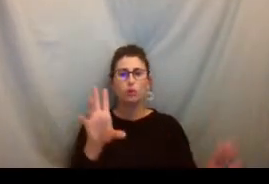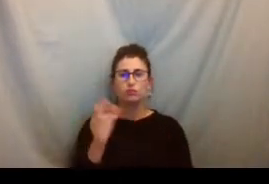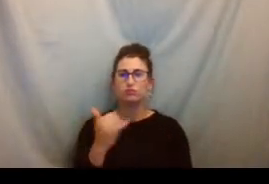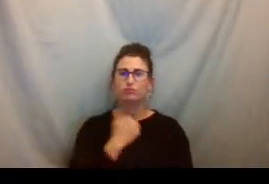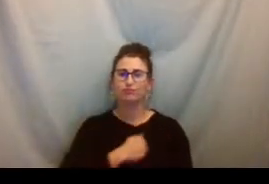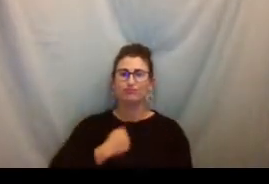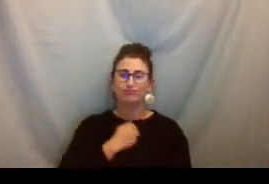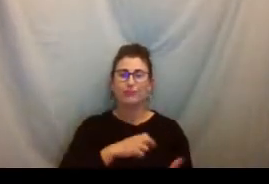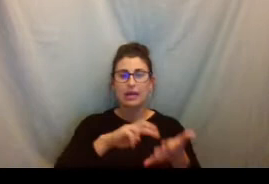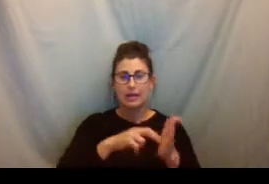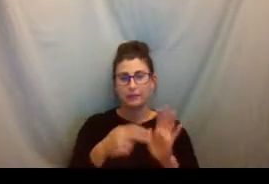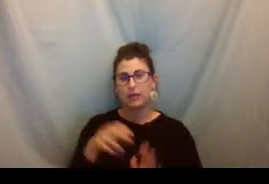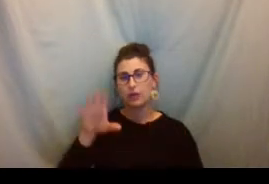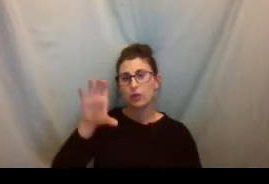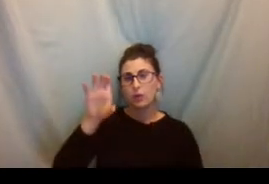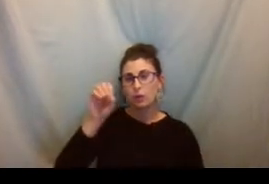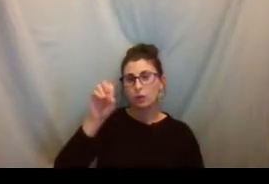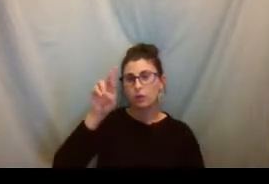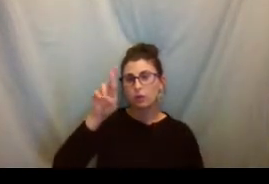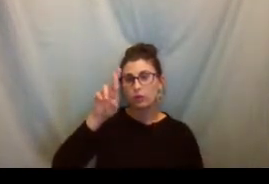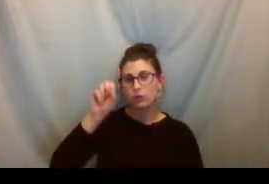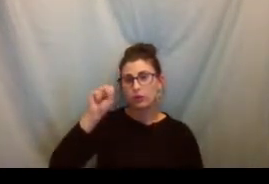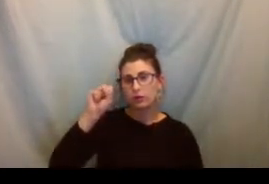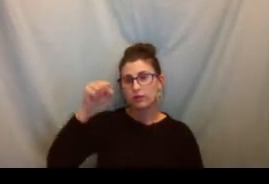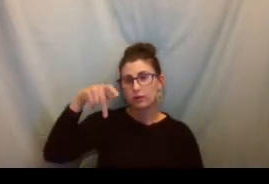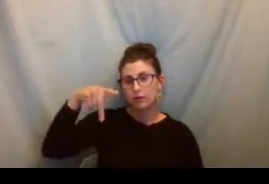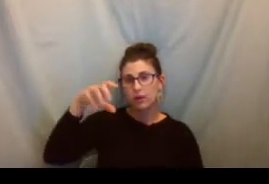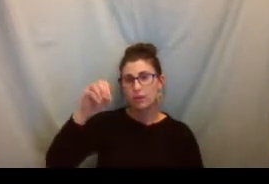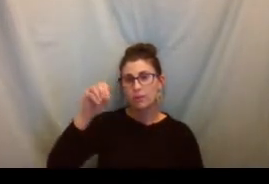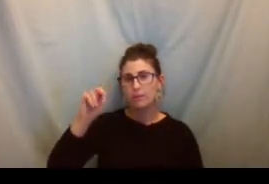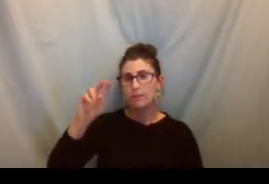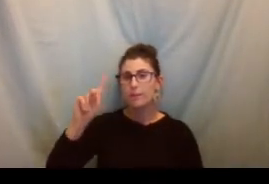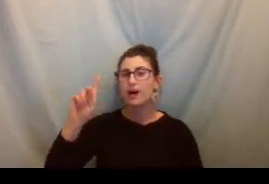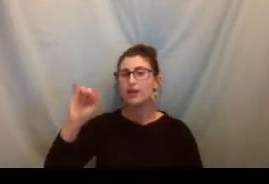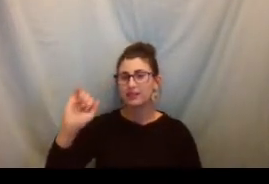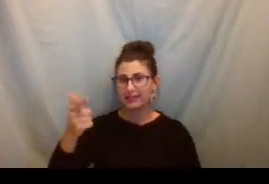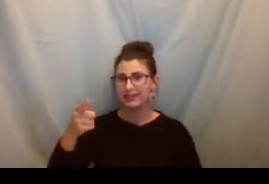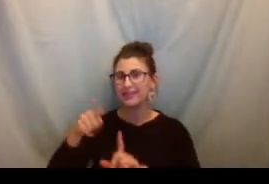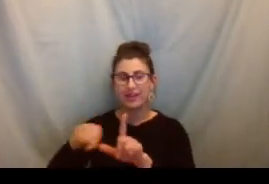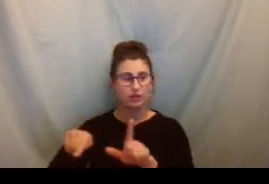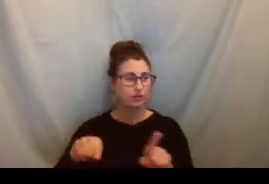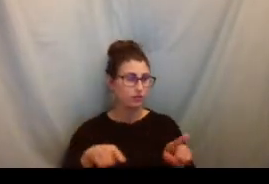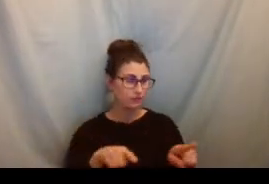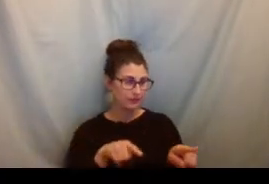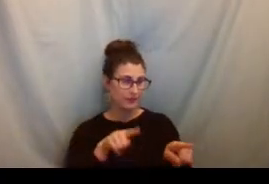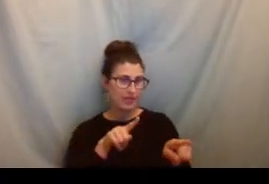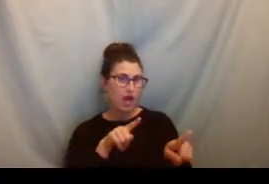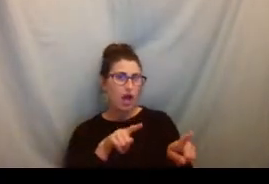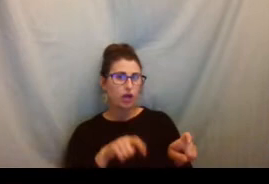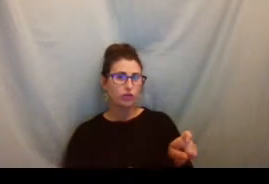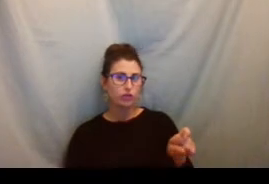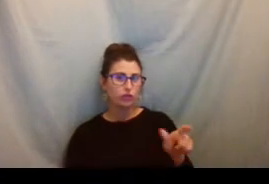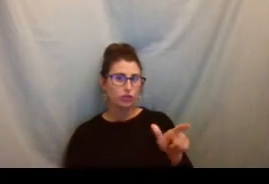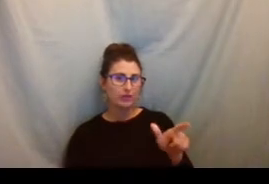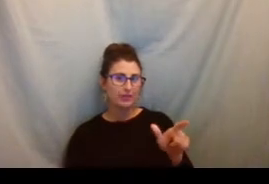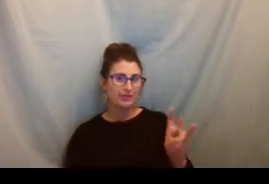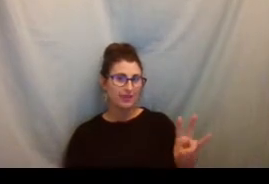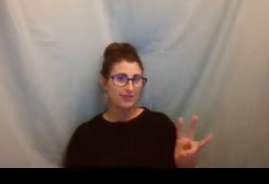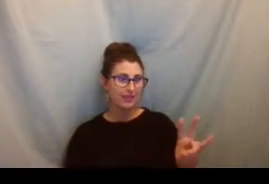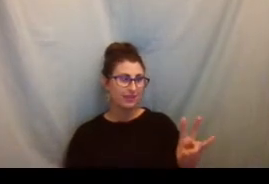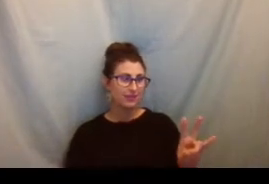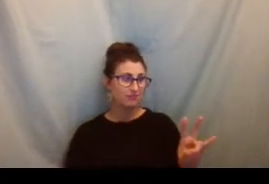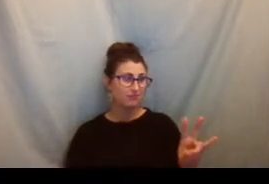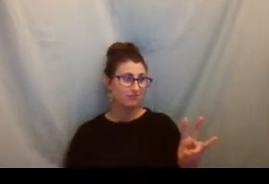of corresponding angles. So right here, this is 127. If I want, I can skip down